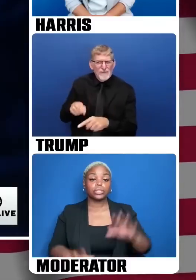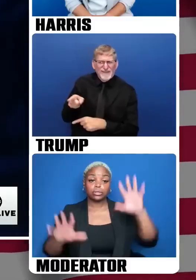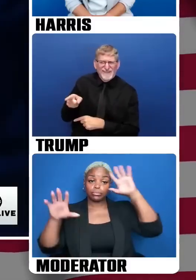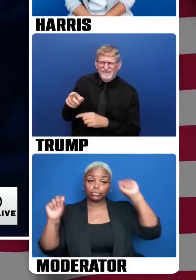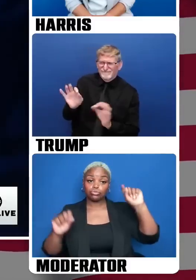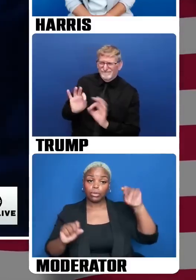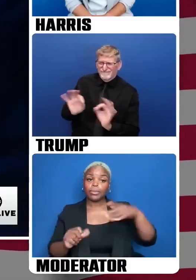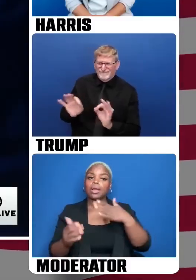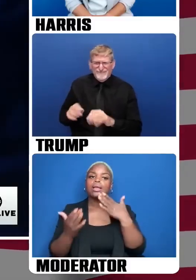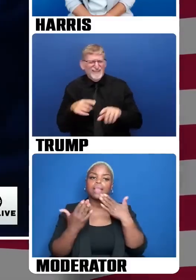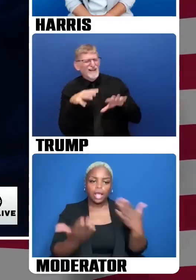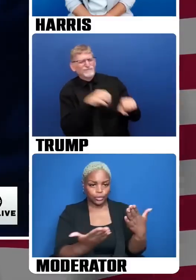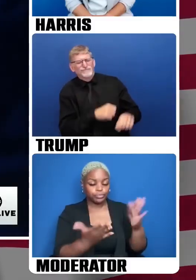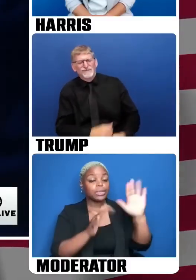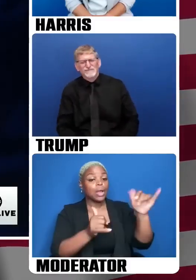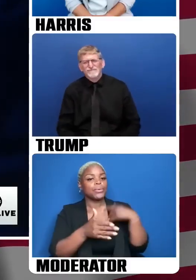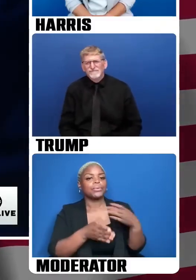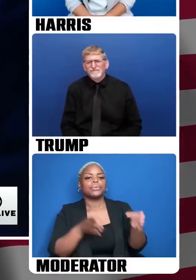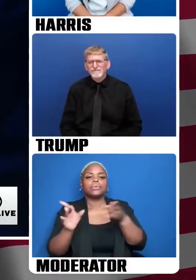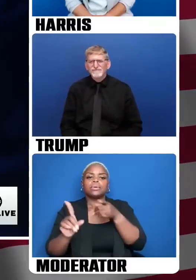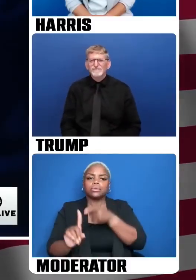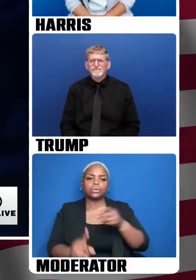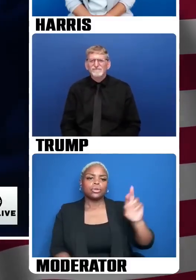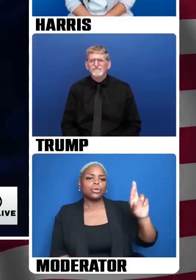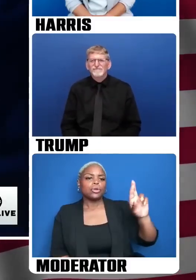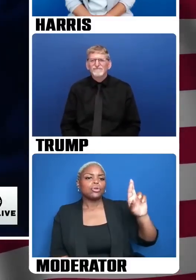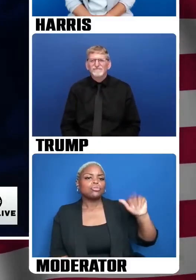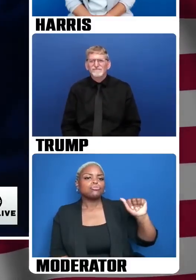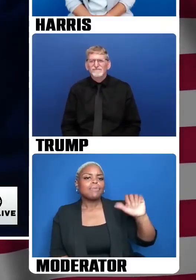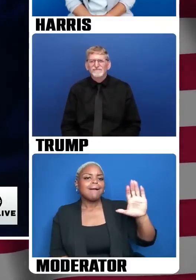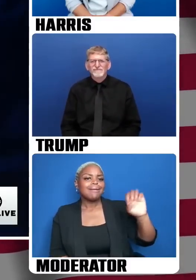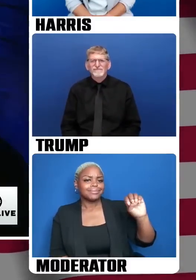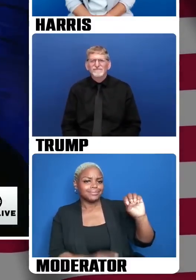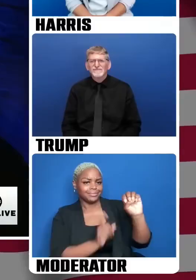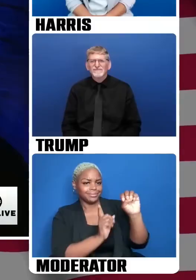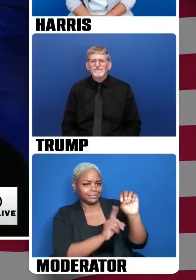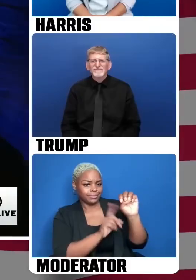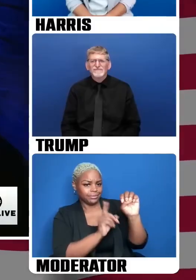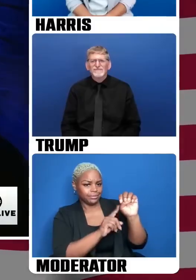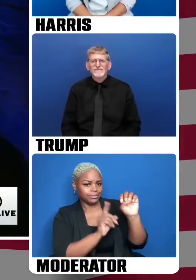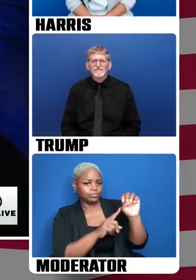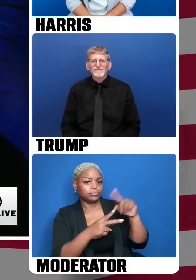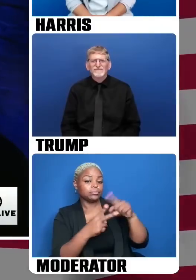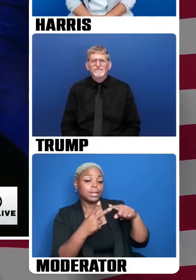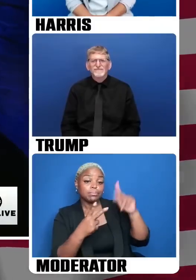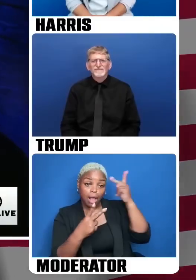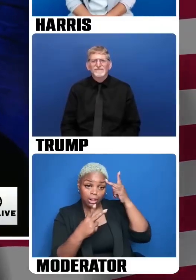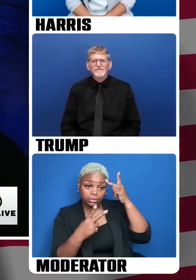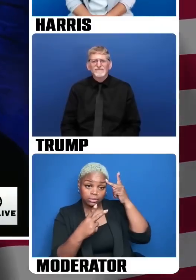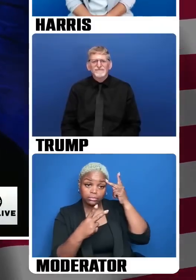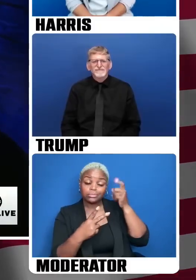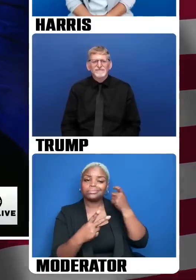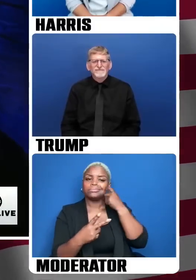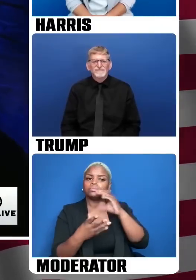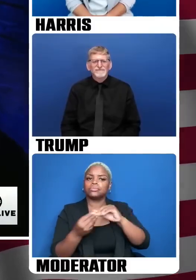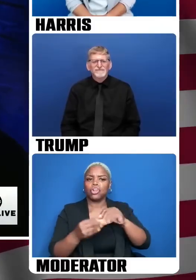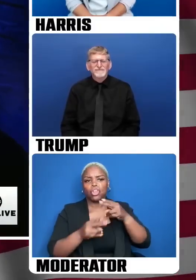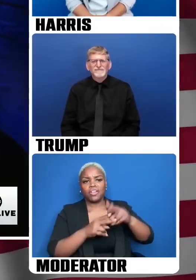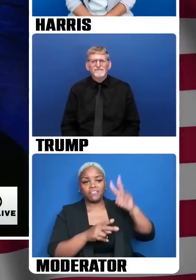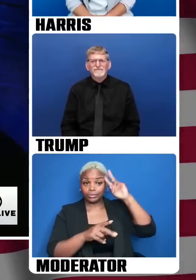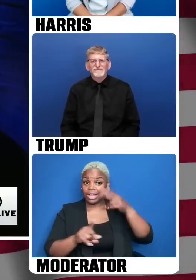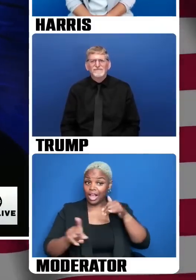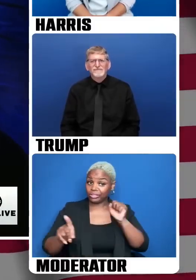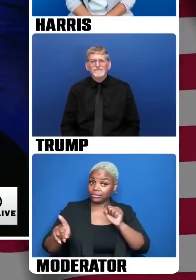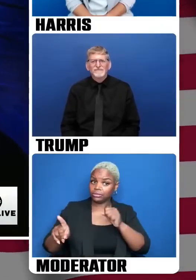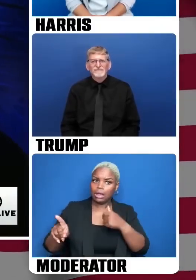on now to race and politics in this country. Mr. President, you recently said of Vice President Harris, quote, I didn't know she was black until a number of years ago when